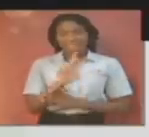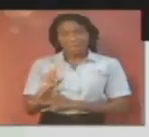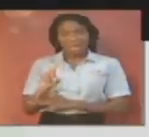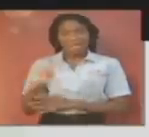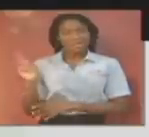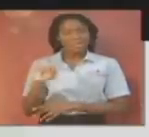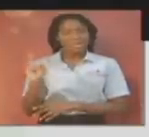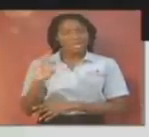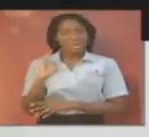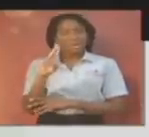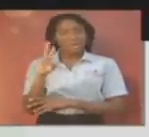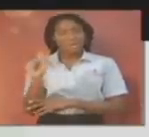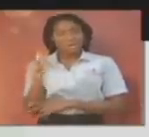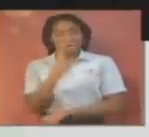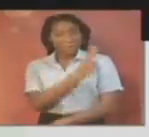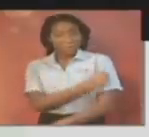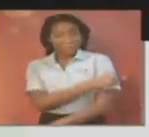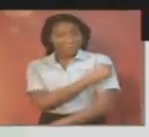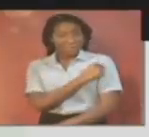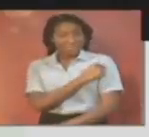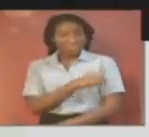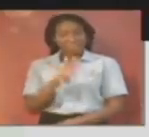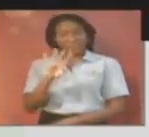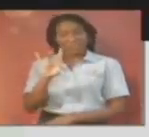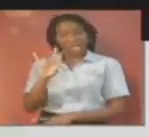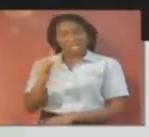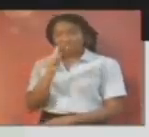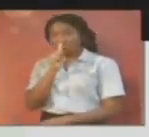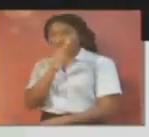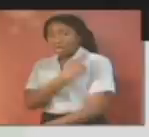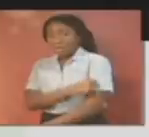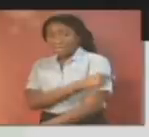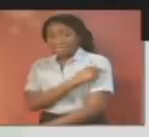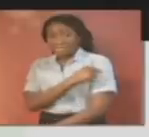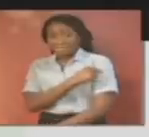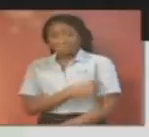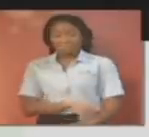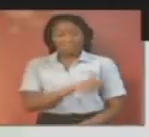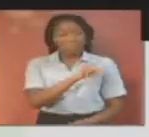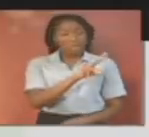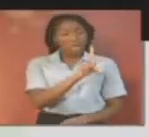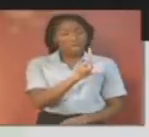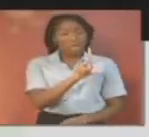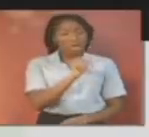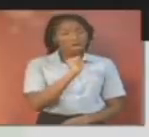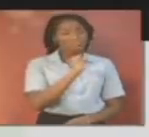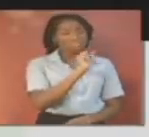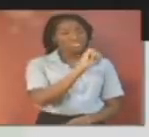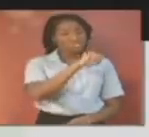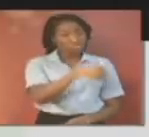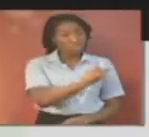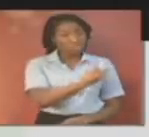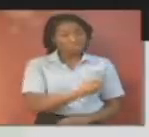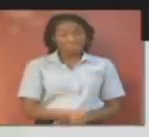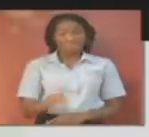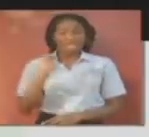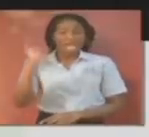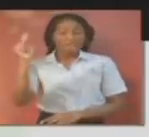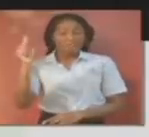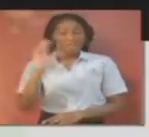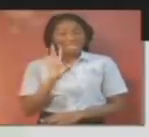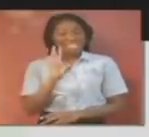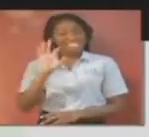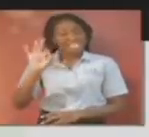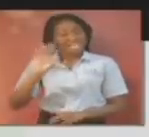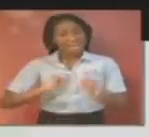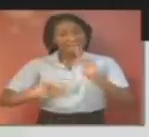Hospital, 48 at the Augustus Long Hospital, at St. Anne's 21, Arima General Hospital 69, New